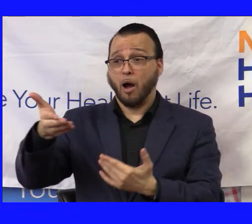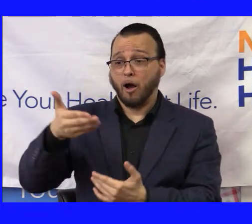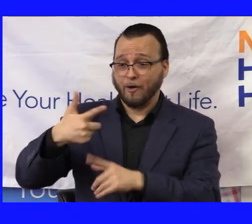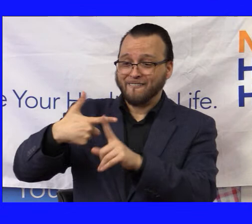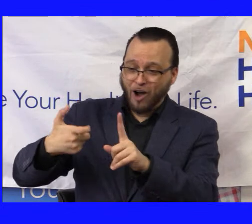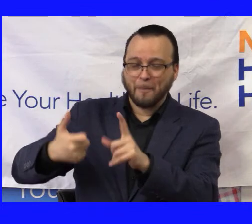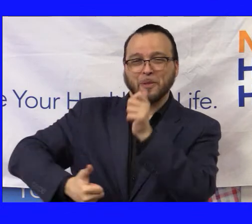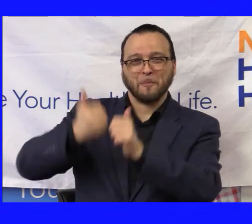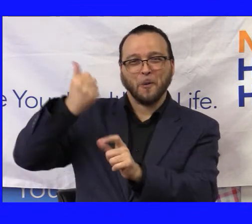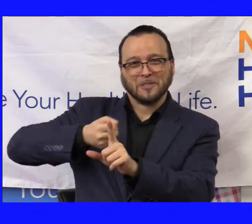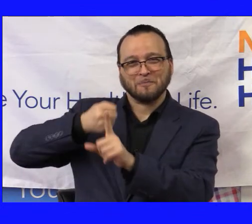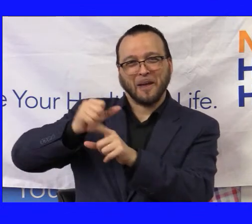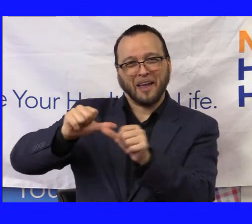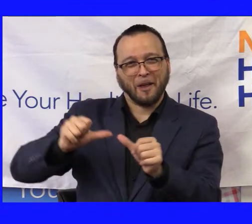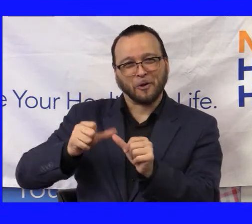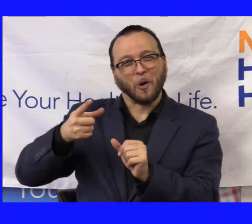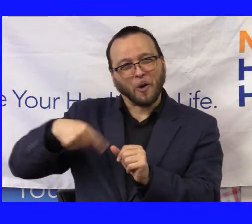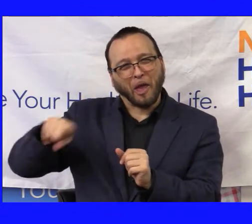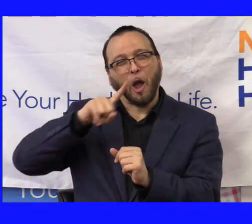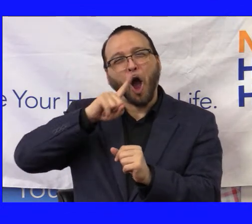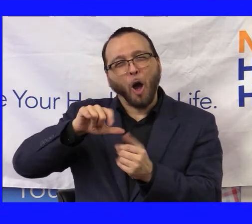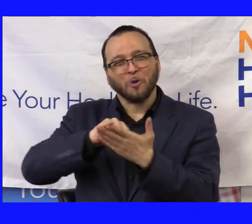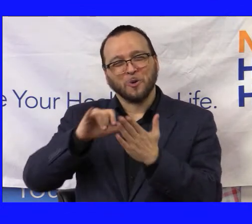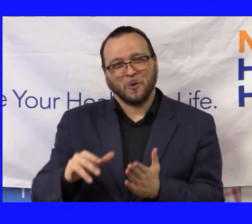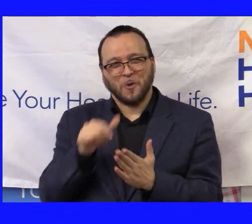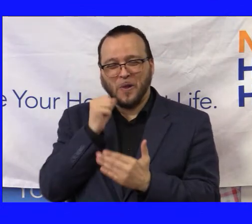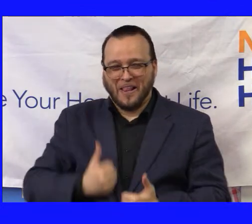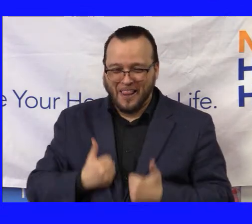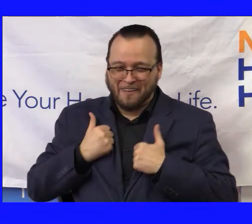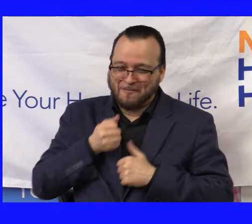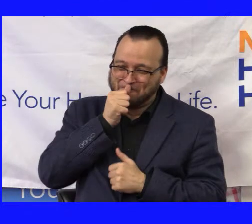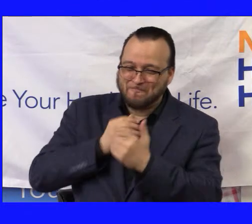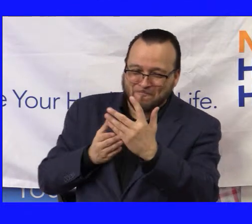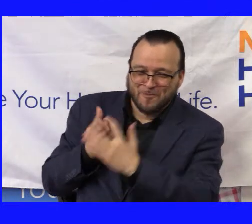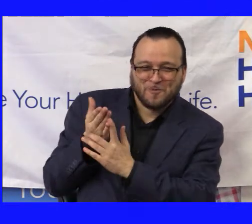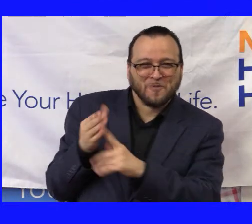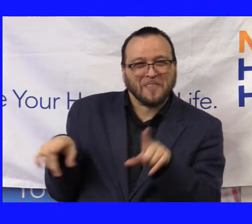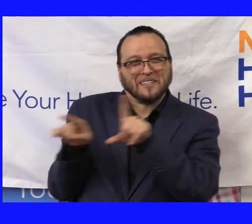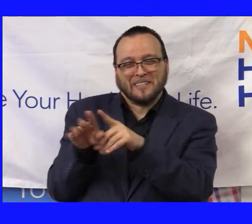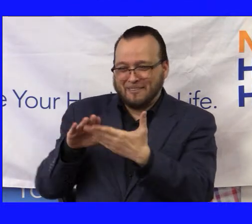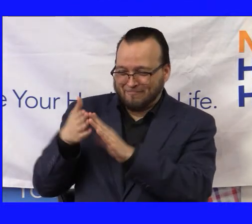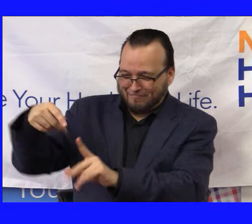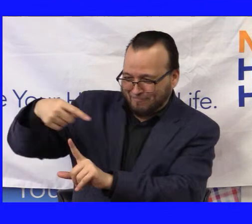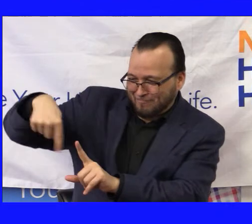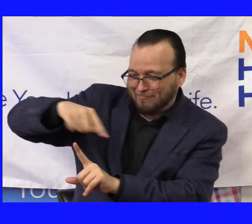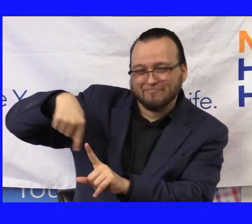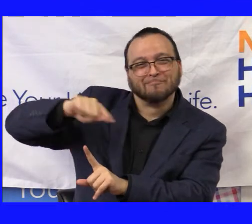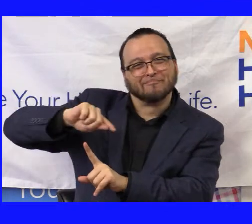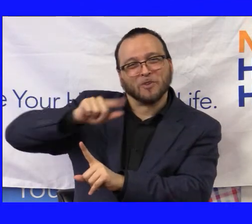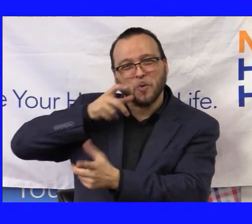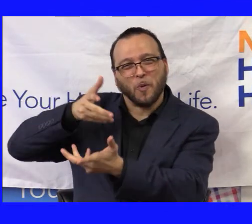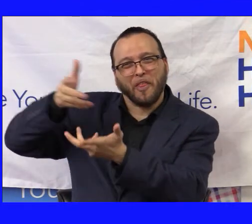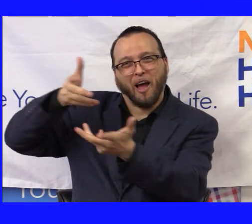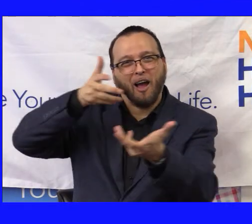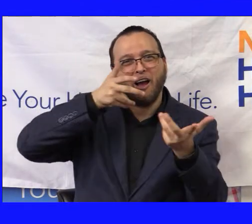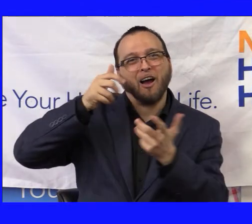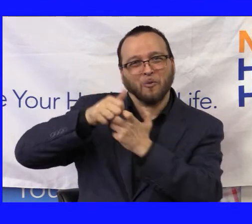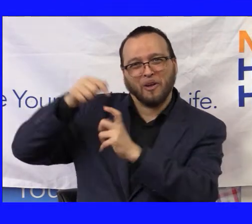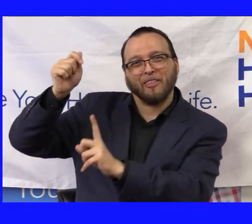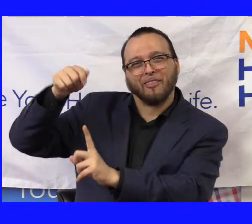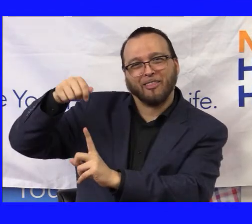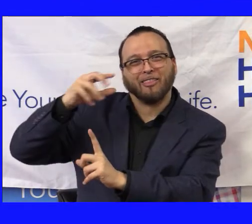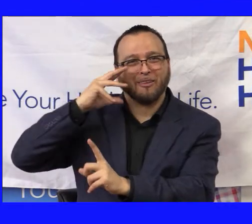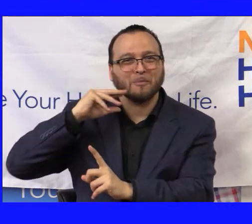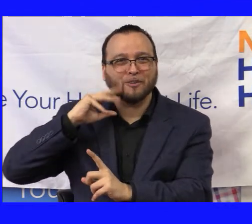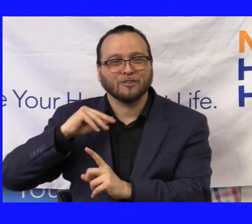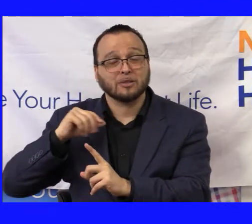So our canvassers are New Yorkers that live through the same things that the people in the communities that they're engaging with have lived through and are living through now.